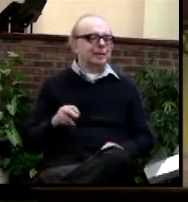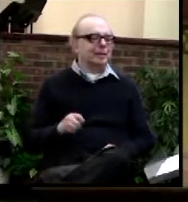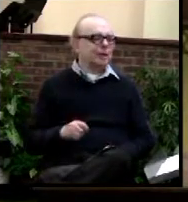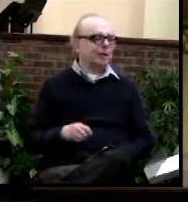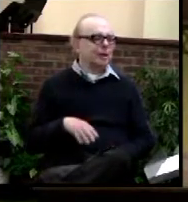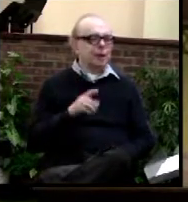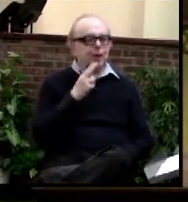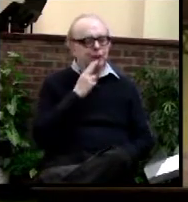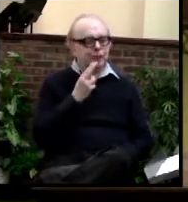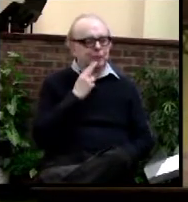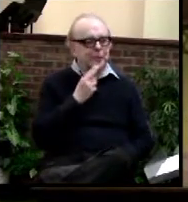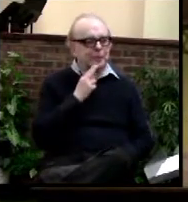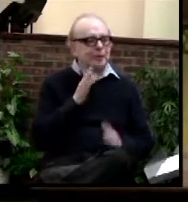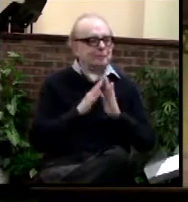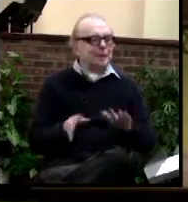Okay?